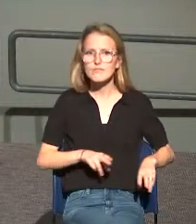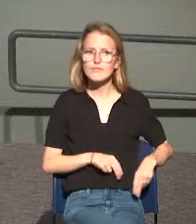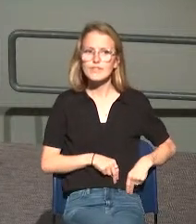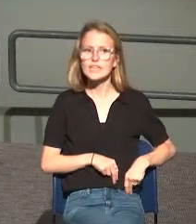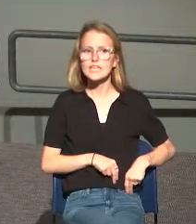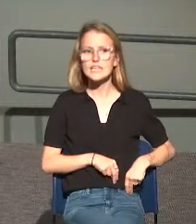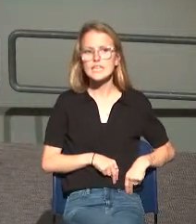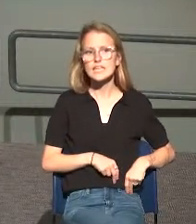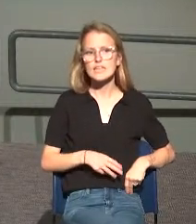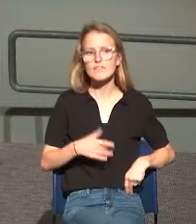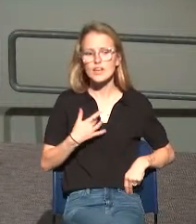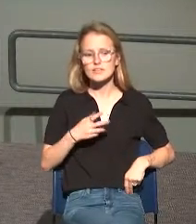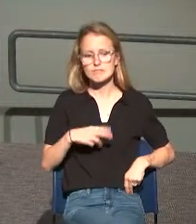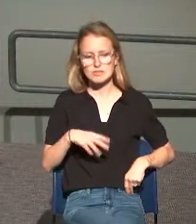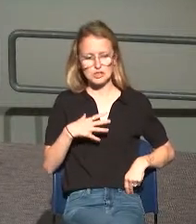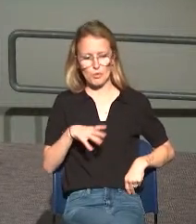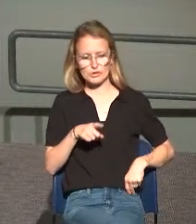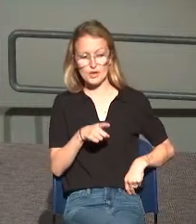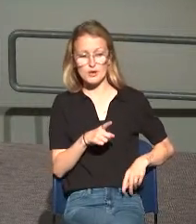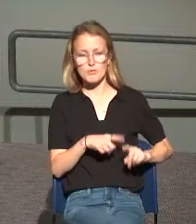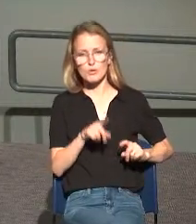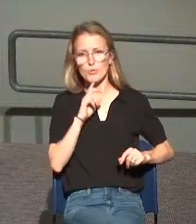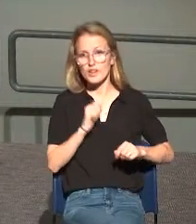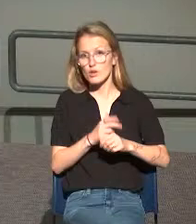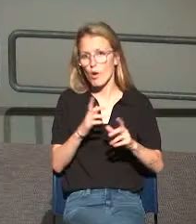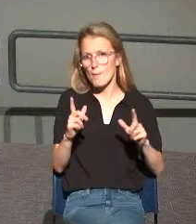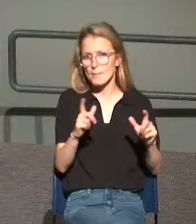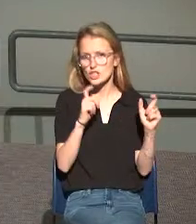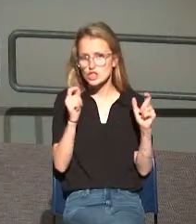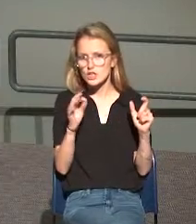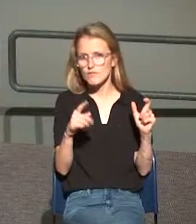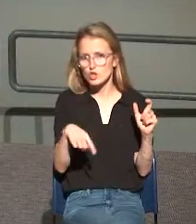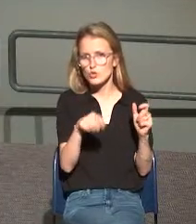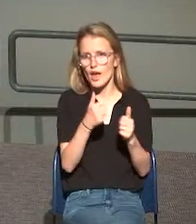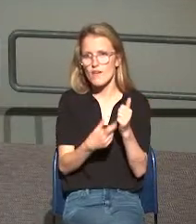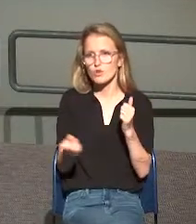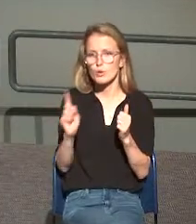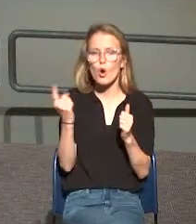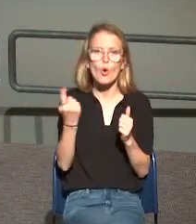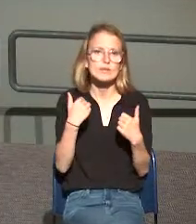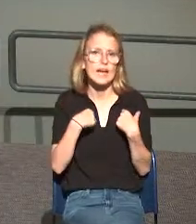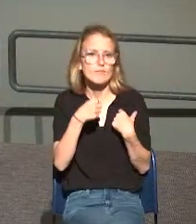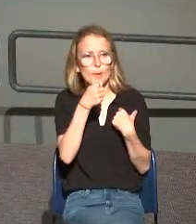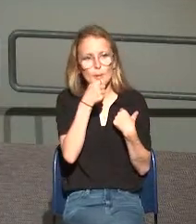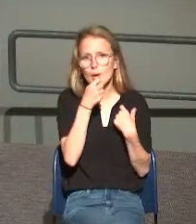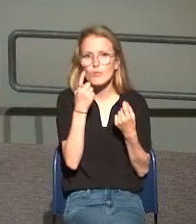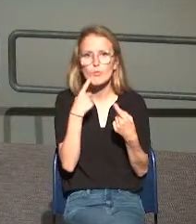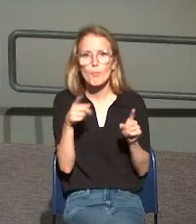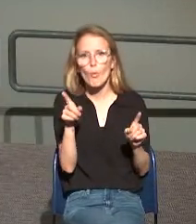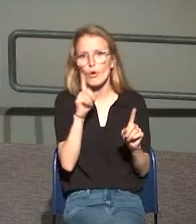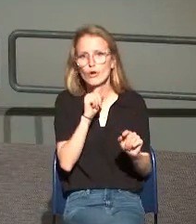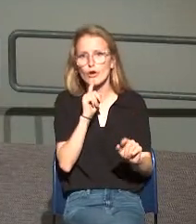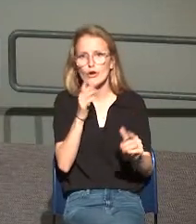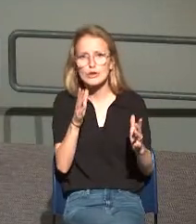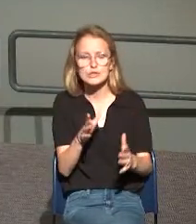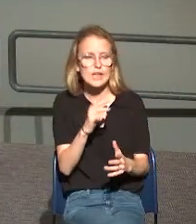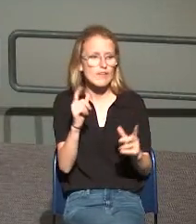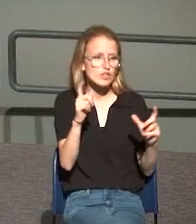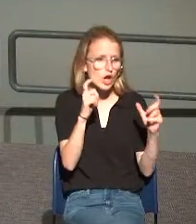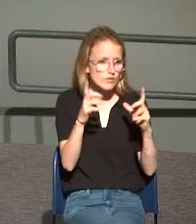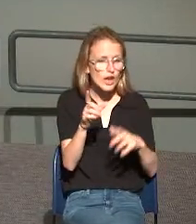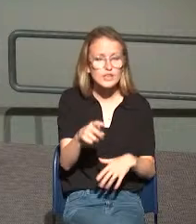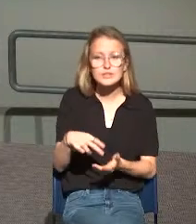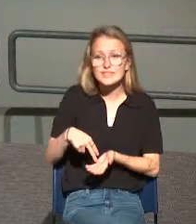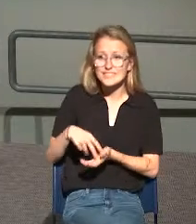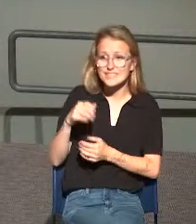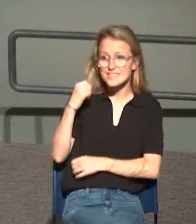but really wanted to have pictures of them everywhere. So there were always photographers and reporters following them around. They had to pose for pictures,